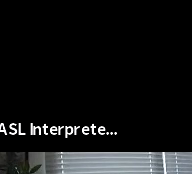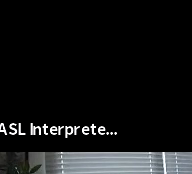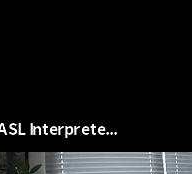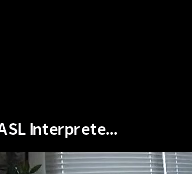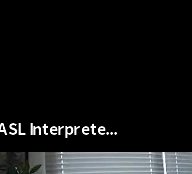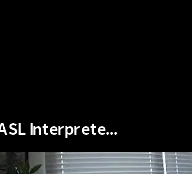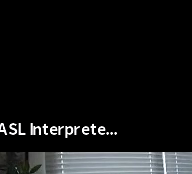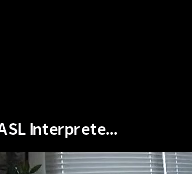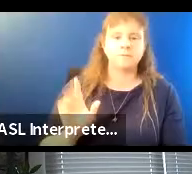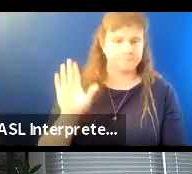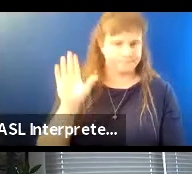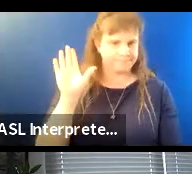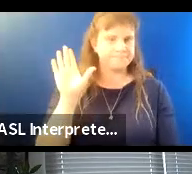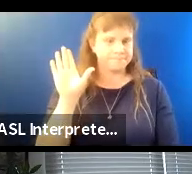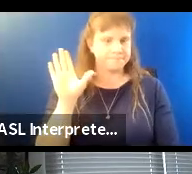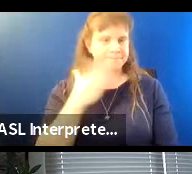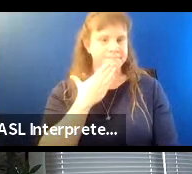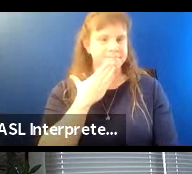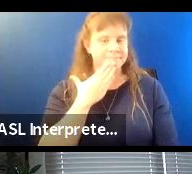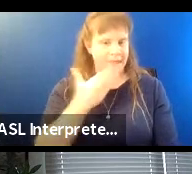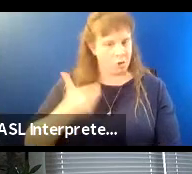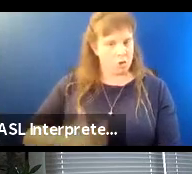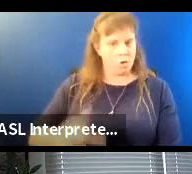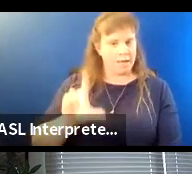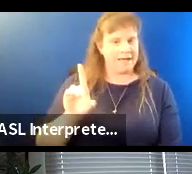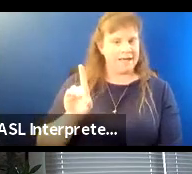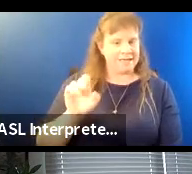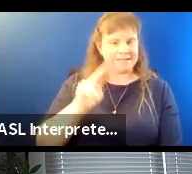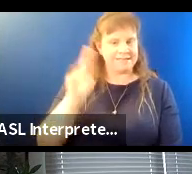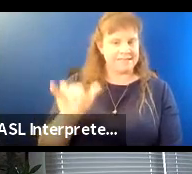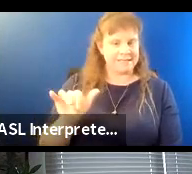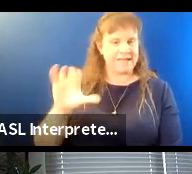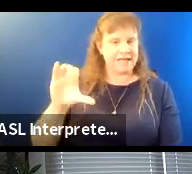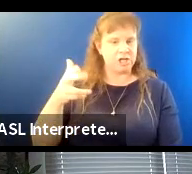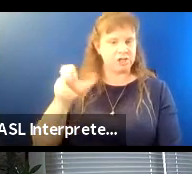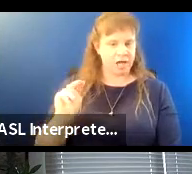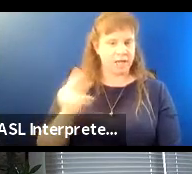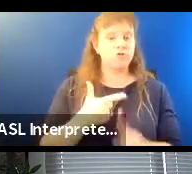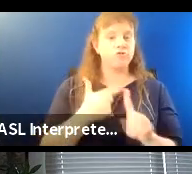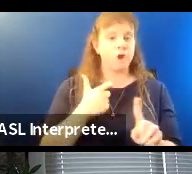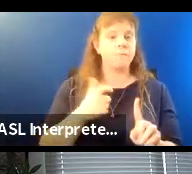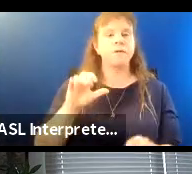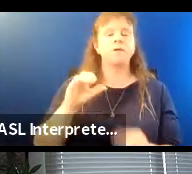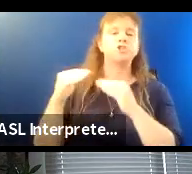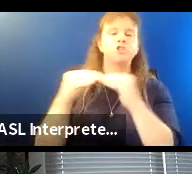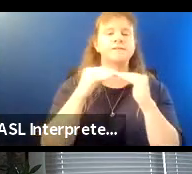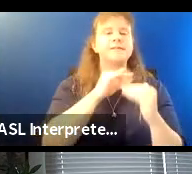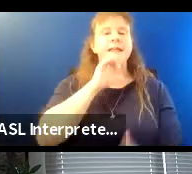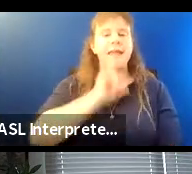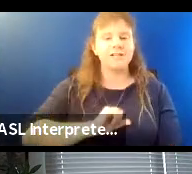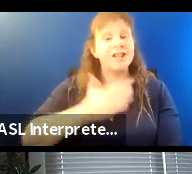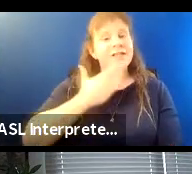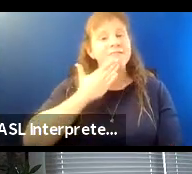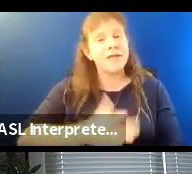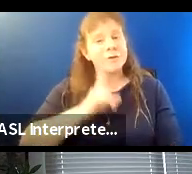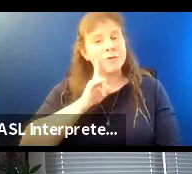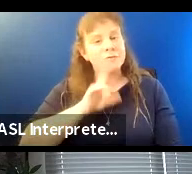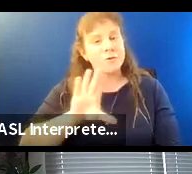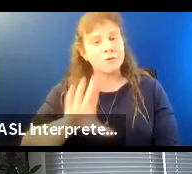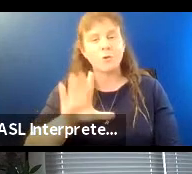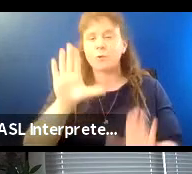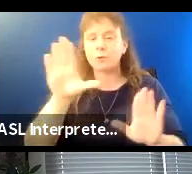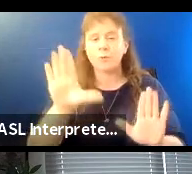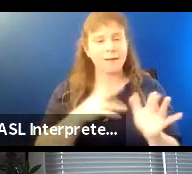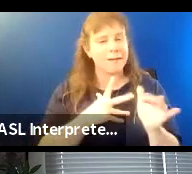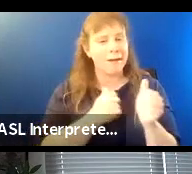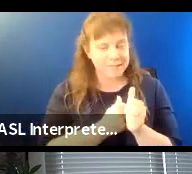yourself. Thanks, Bobby. Hi, everyone. Denny Chan from Justice and Aging. Hi, Sonia. Nice to see you again. Thank you for the really great update. My